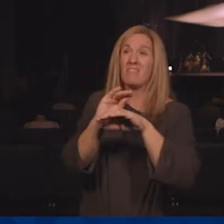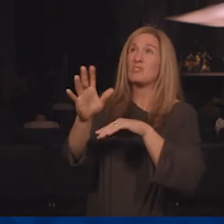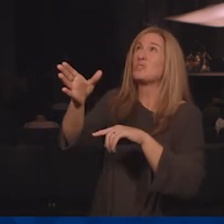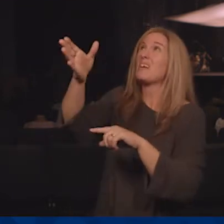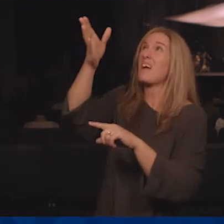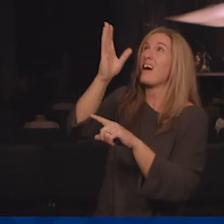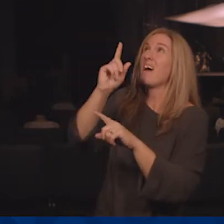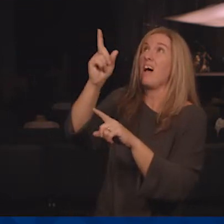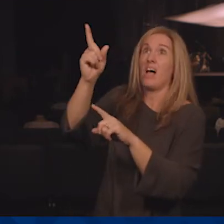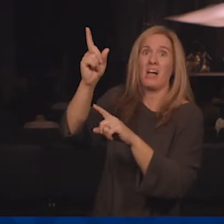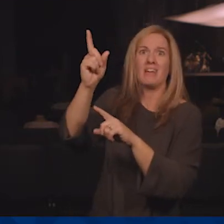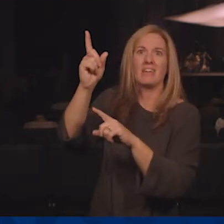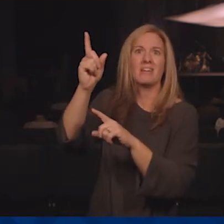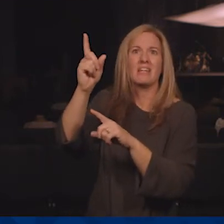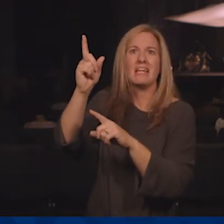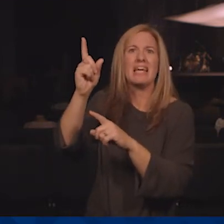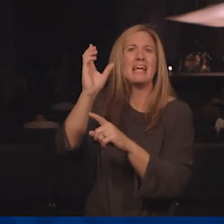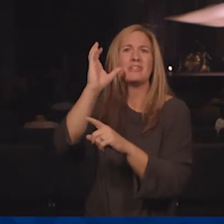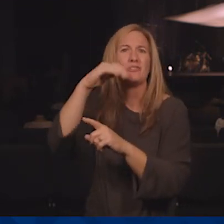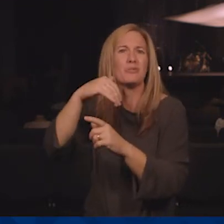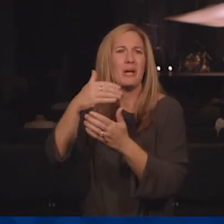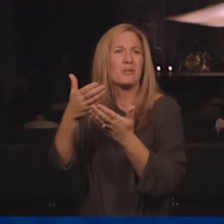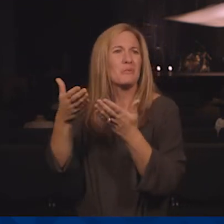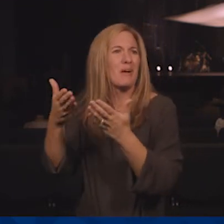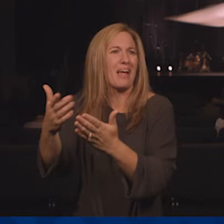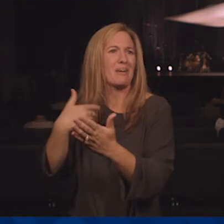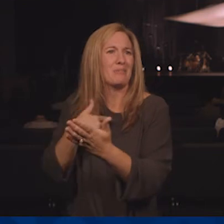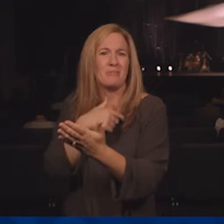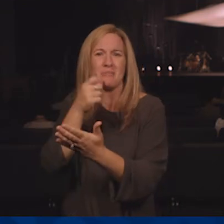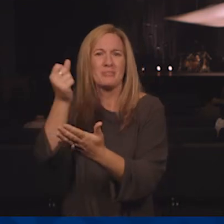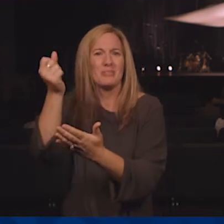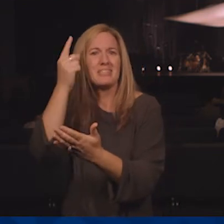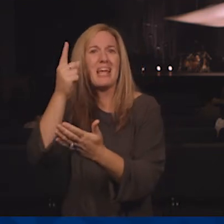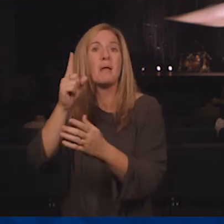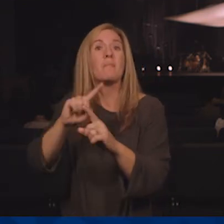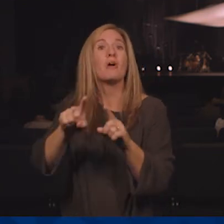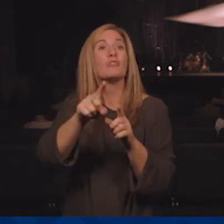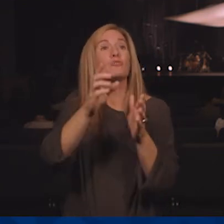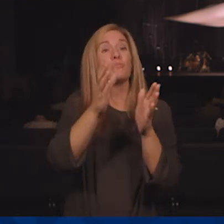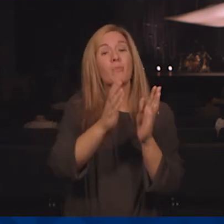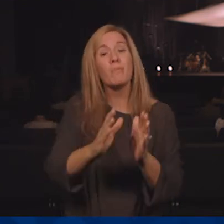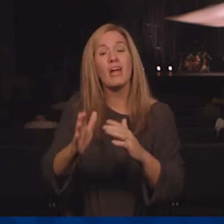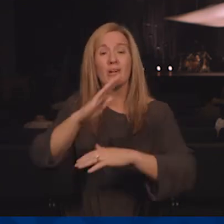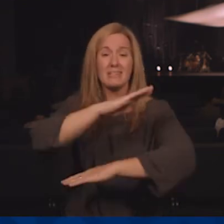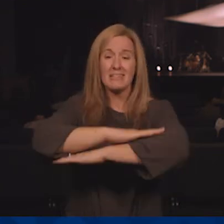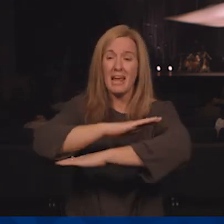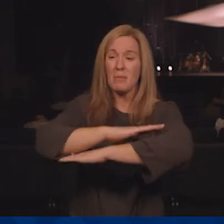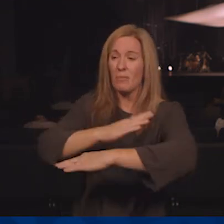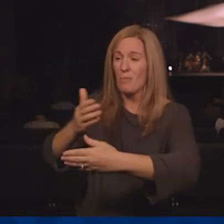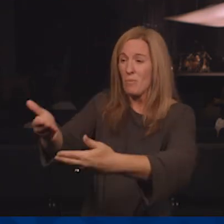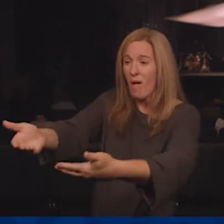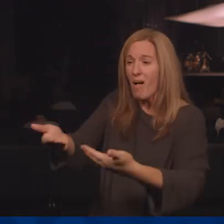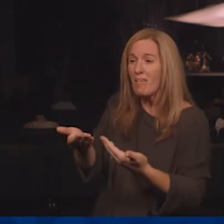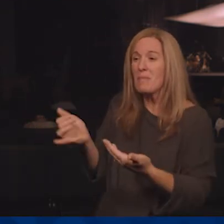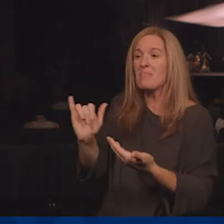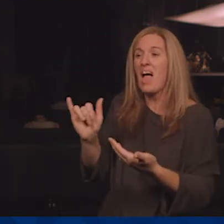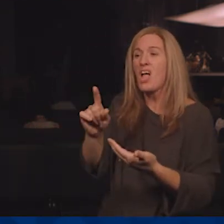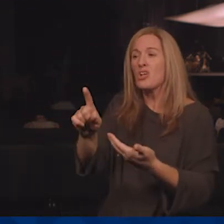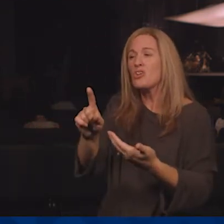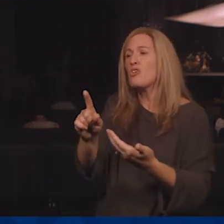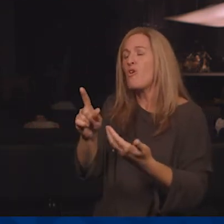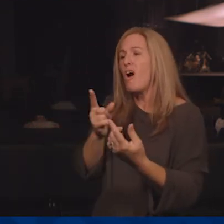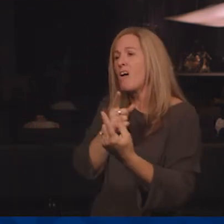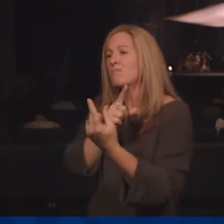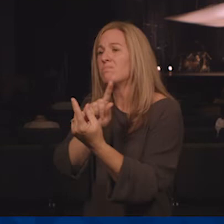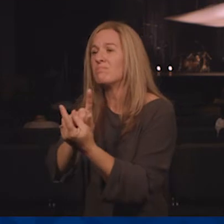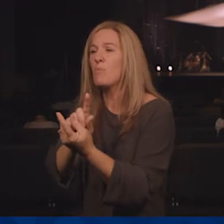understand. You're meant to prepare a table for them, welcome them in as though you're pouring out oil and perfume on a weary